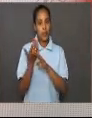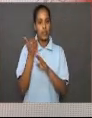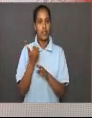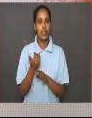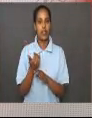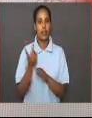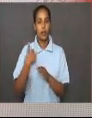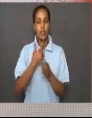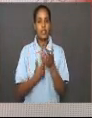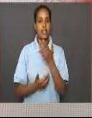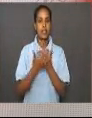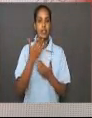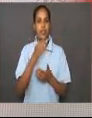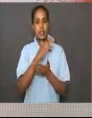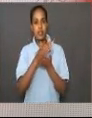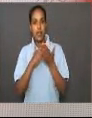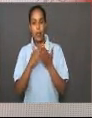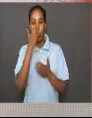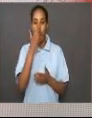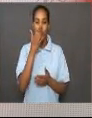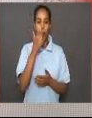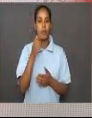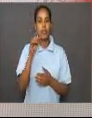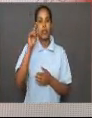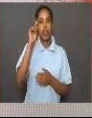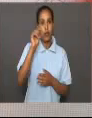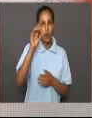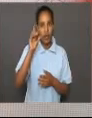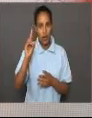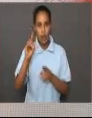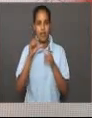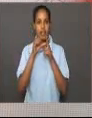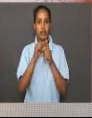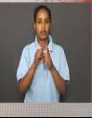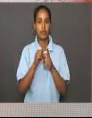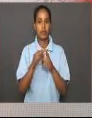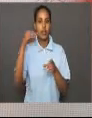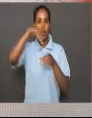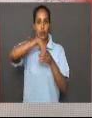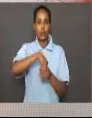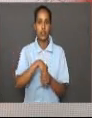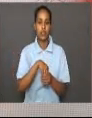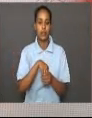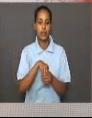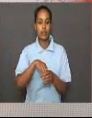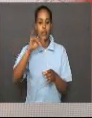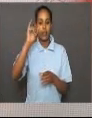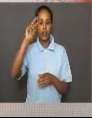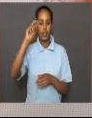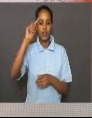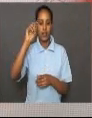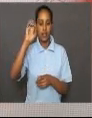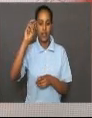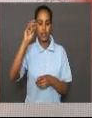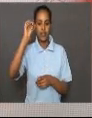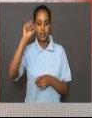Previously, we discussed some common thermodynamic terms, including intensive